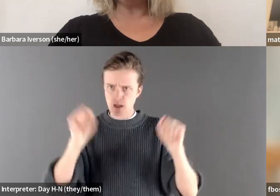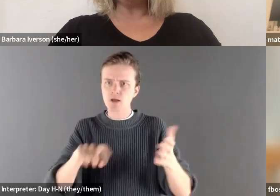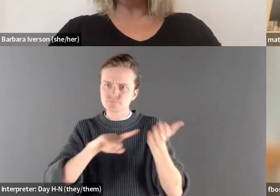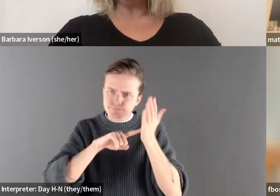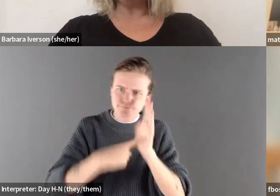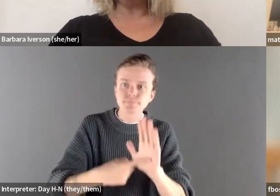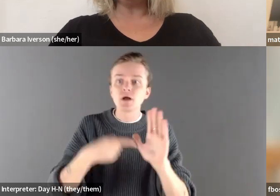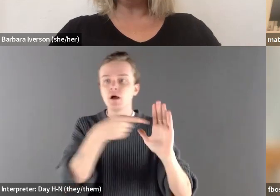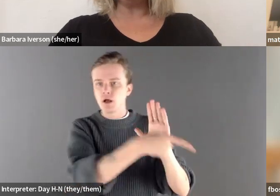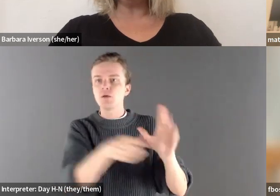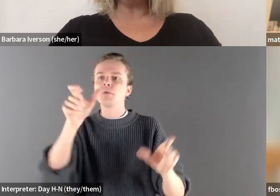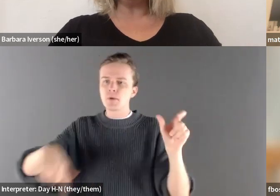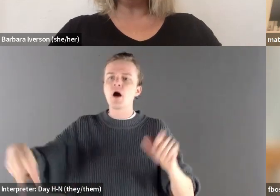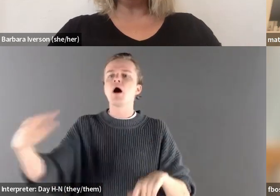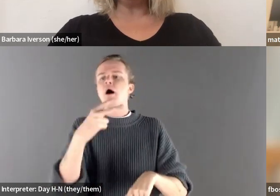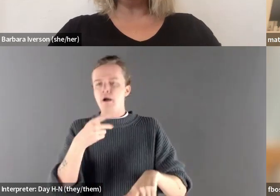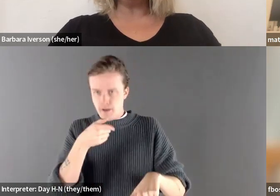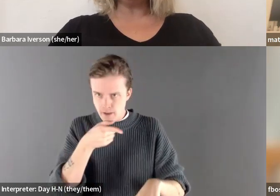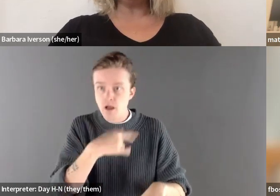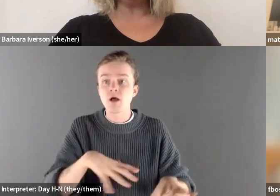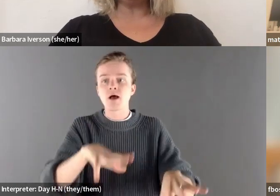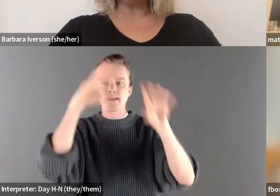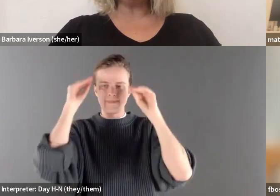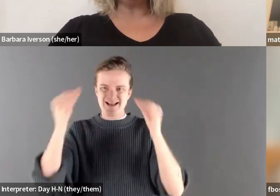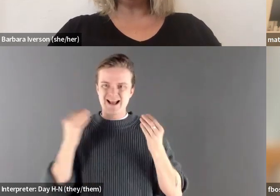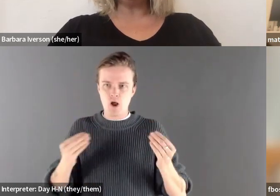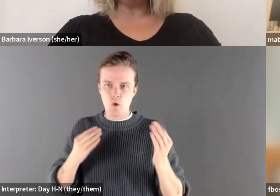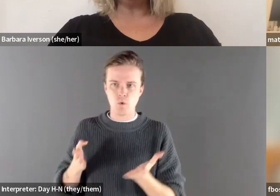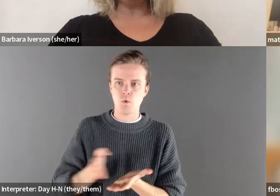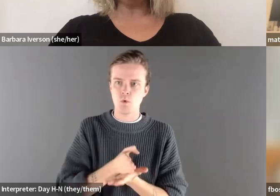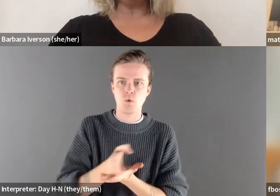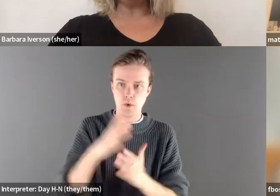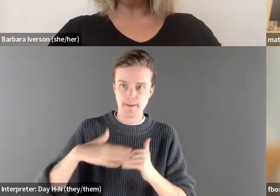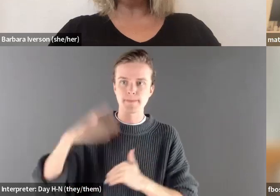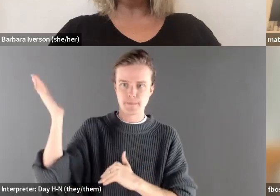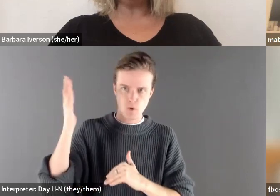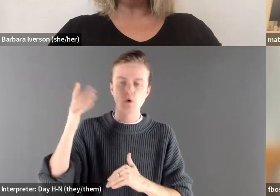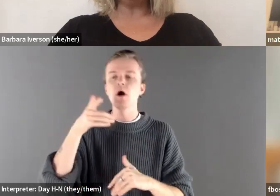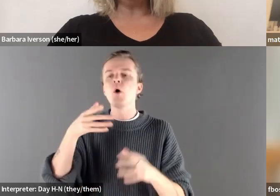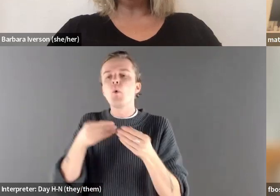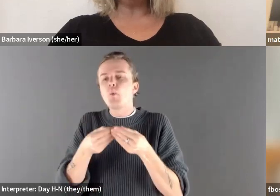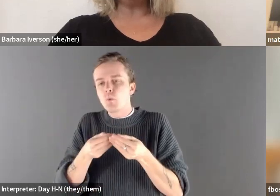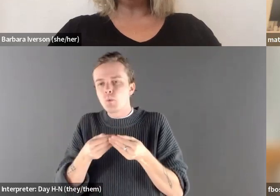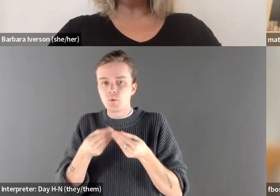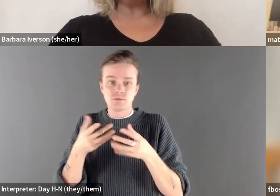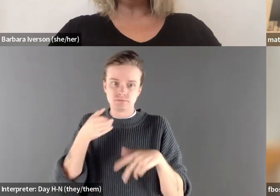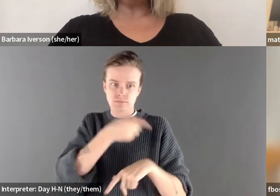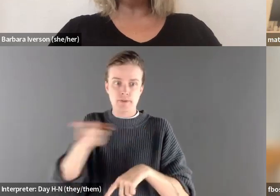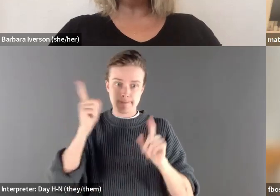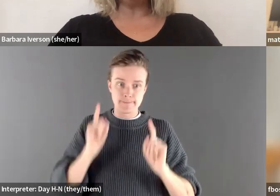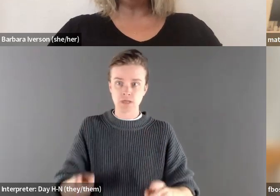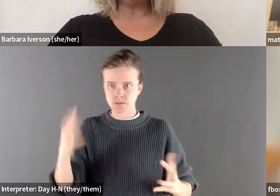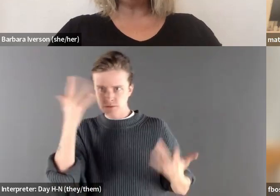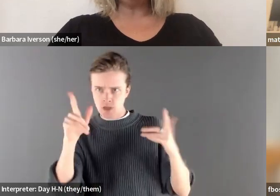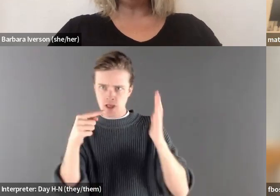our facial recognition work, is to involve volunteers and human rights supporters at large, people who care about the right to protest, people who care about racial